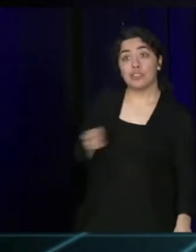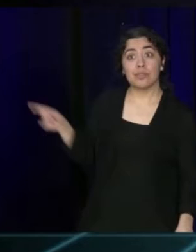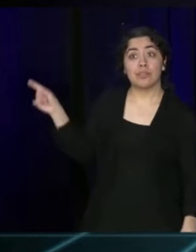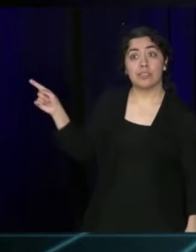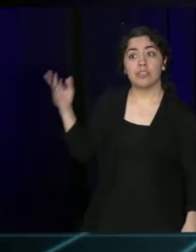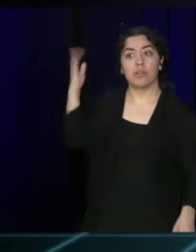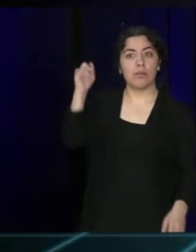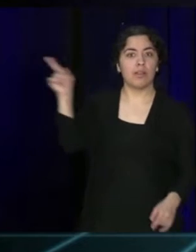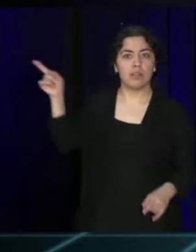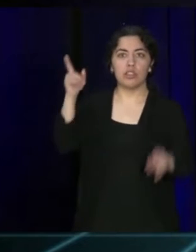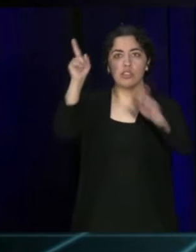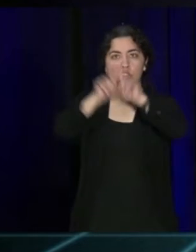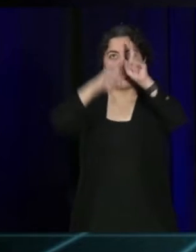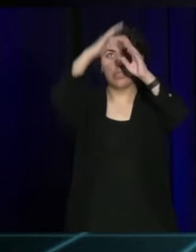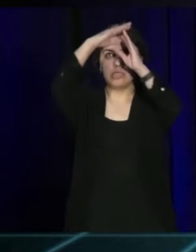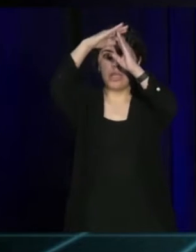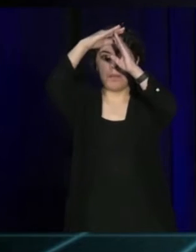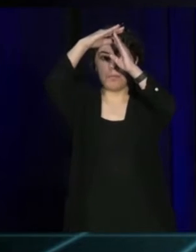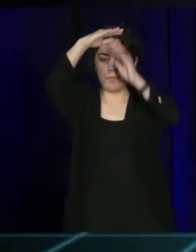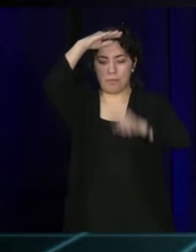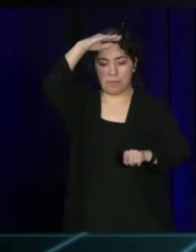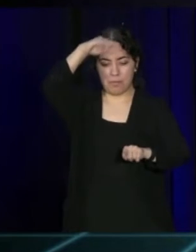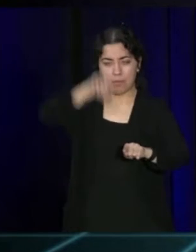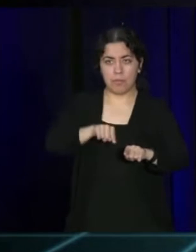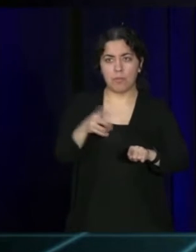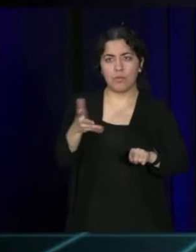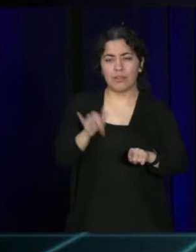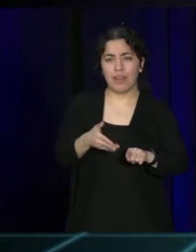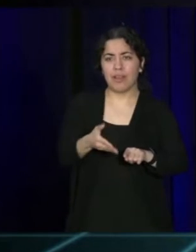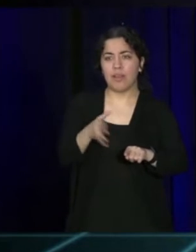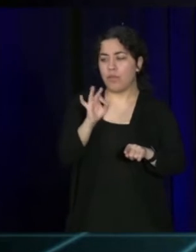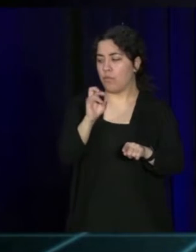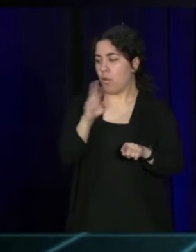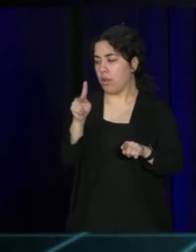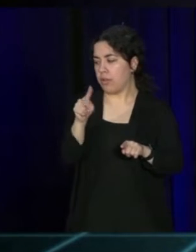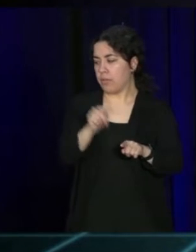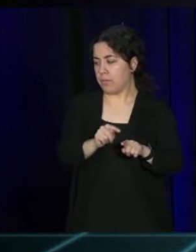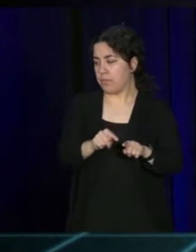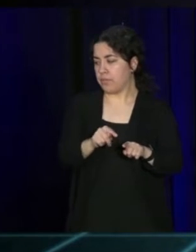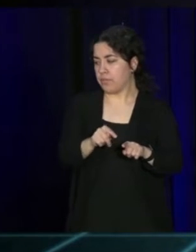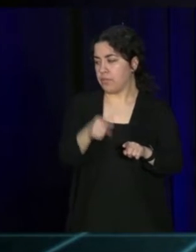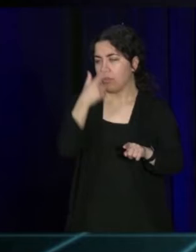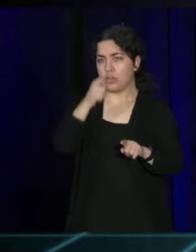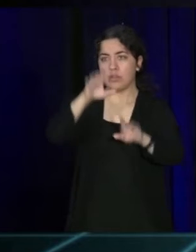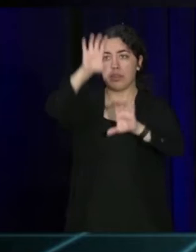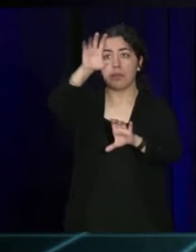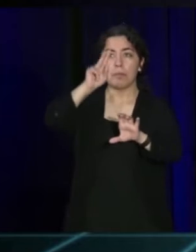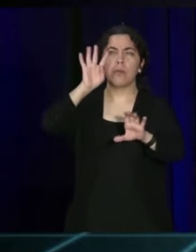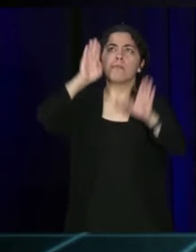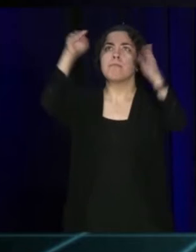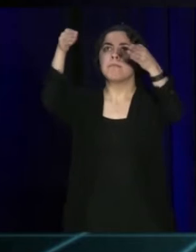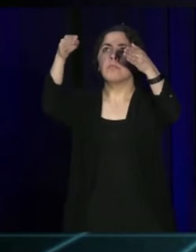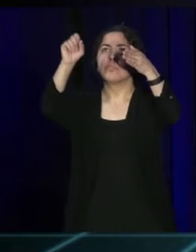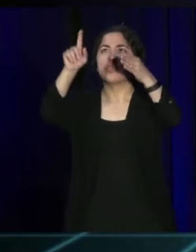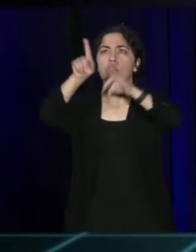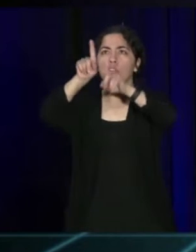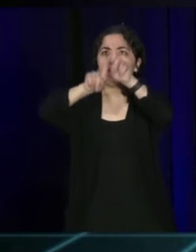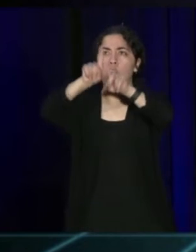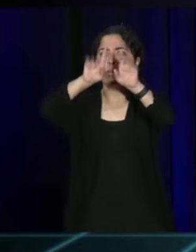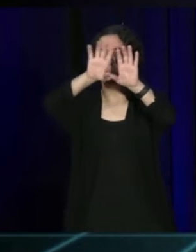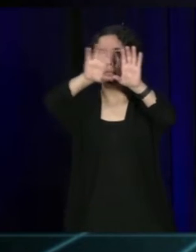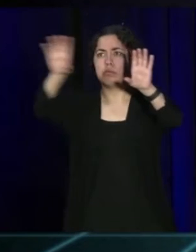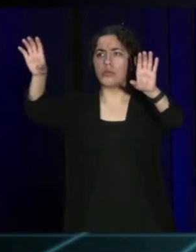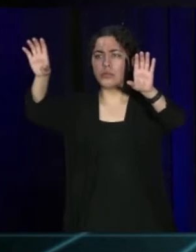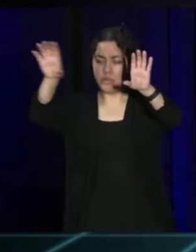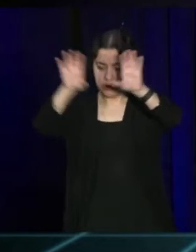these are stars on the top, but what's on the bottom is forks. And what's interesting about this, because everyone looks at stars first, but no one looks at forks.